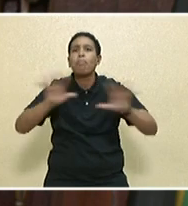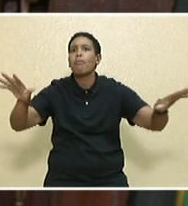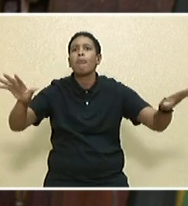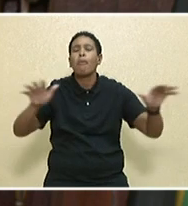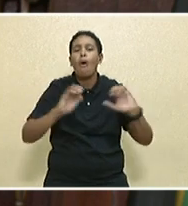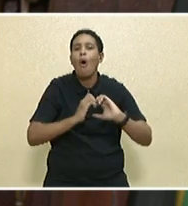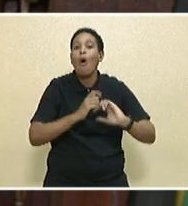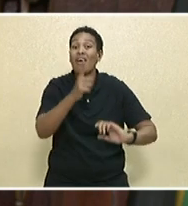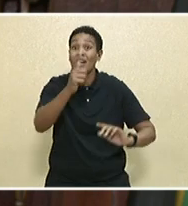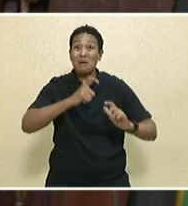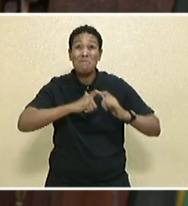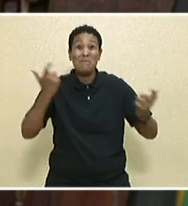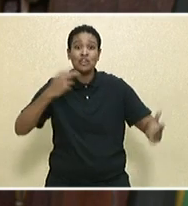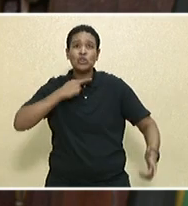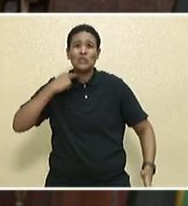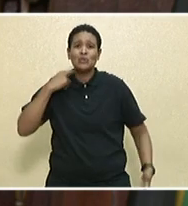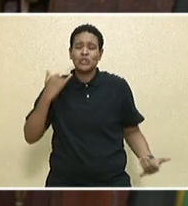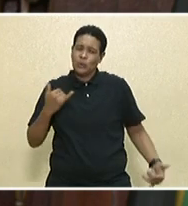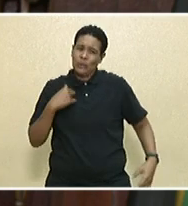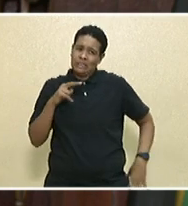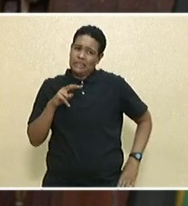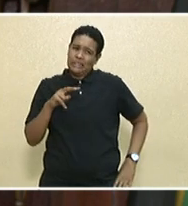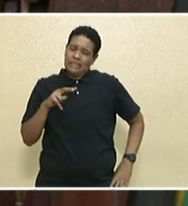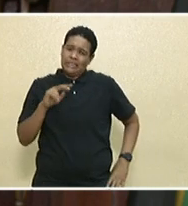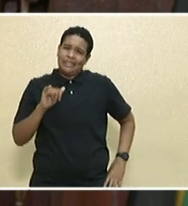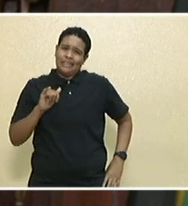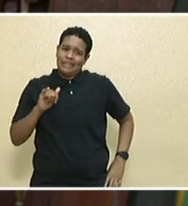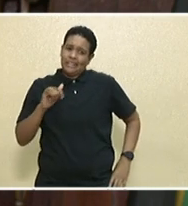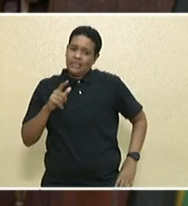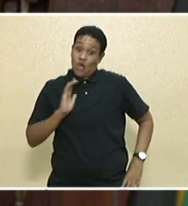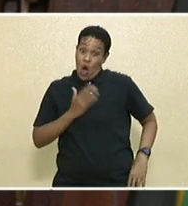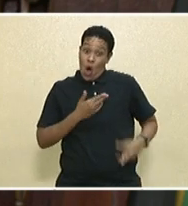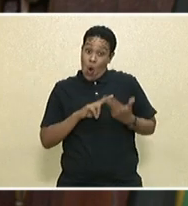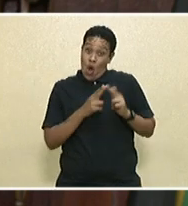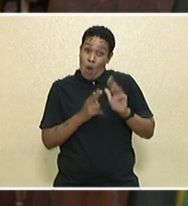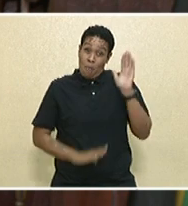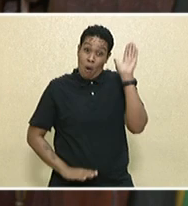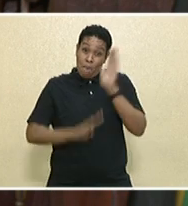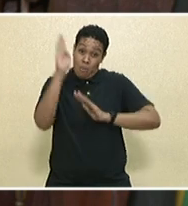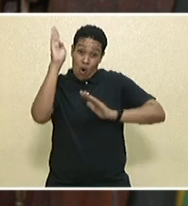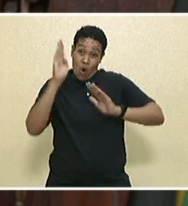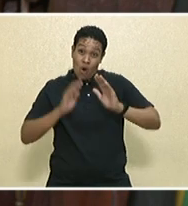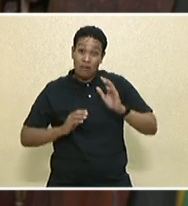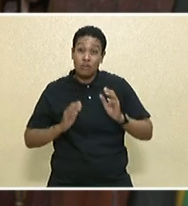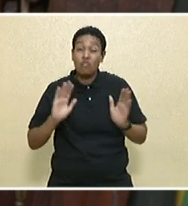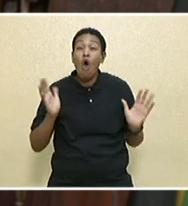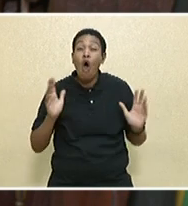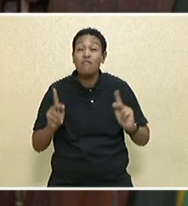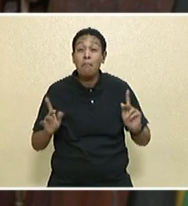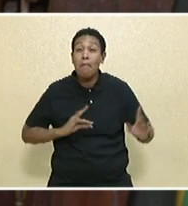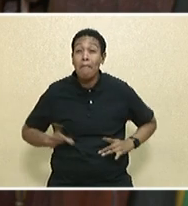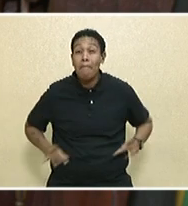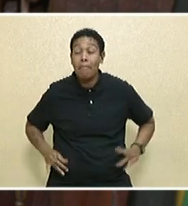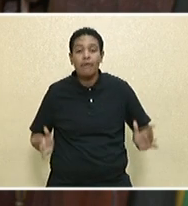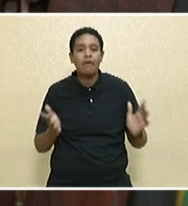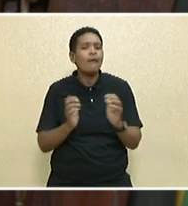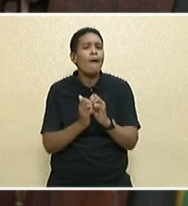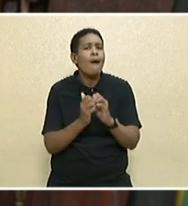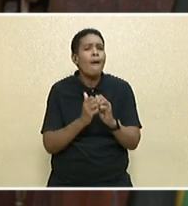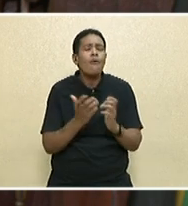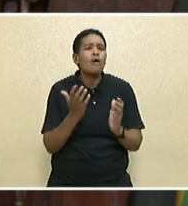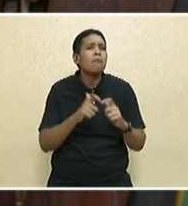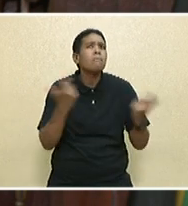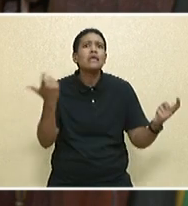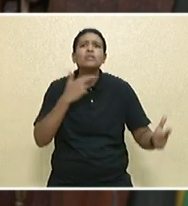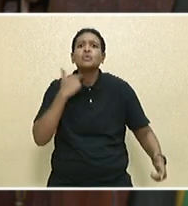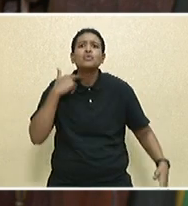The biggest threat presently to our numbers spiking would be